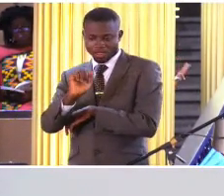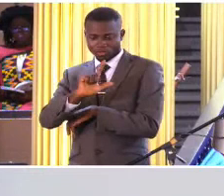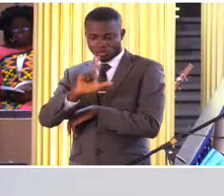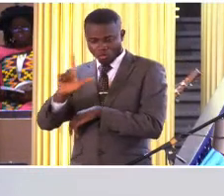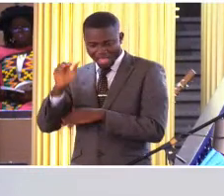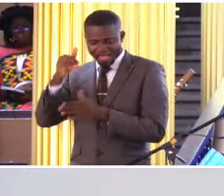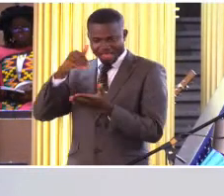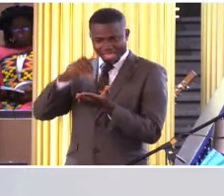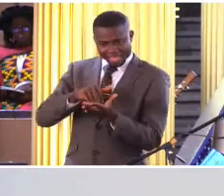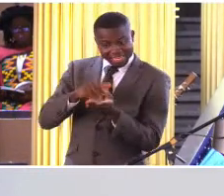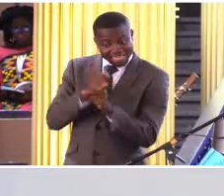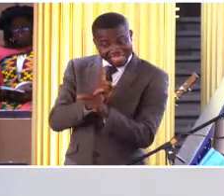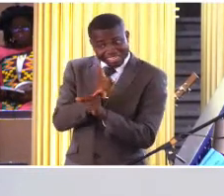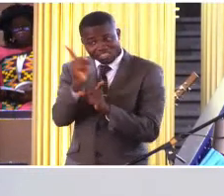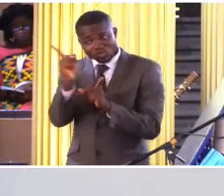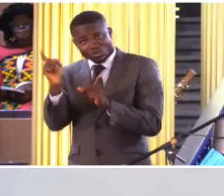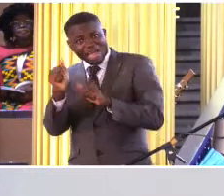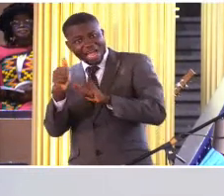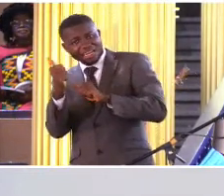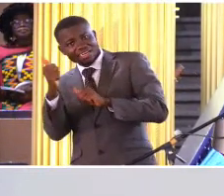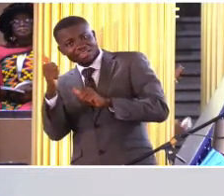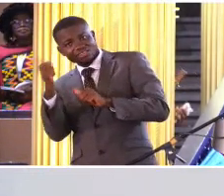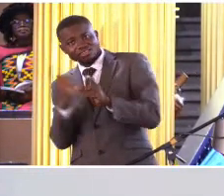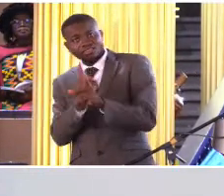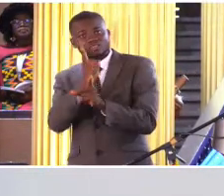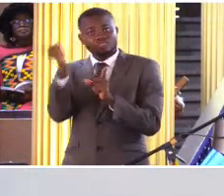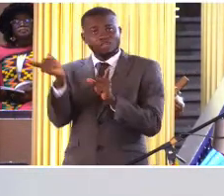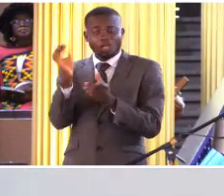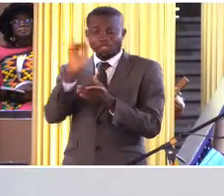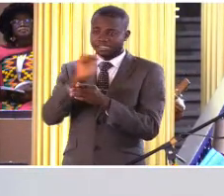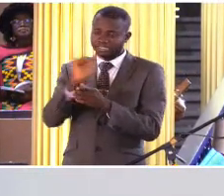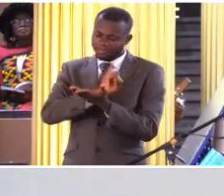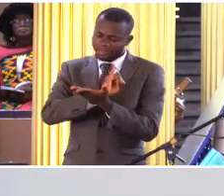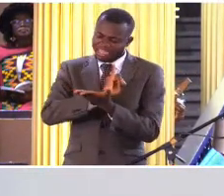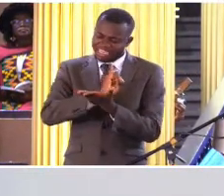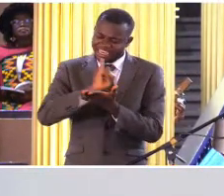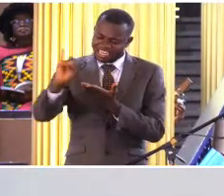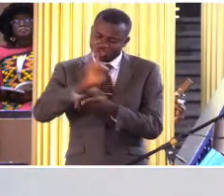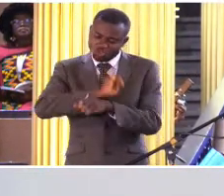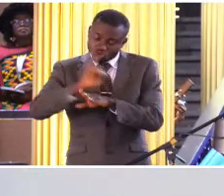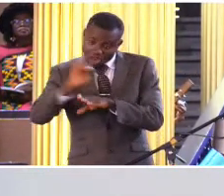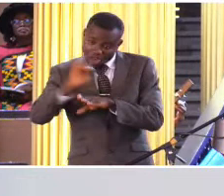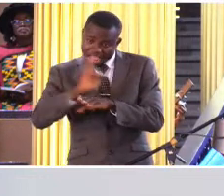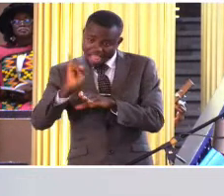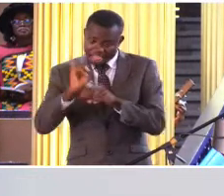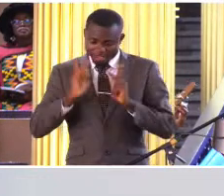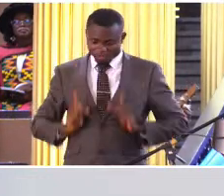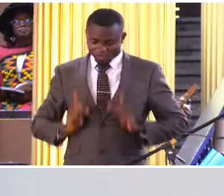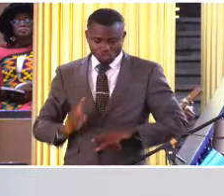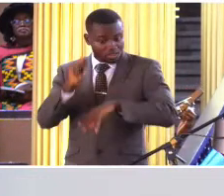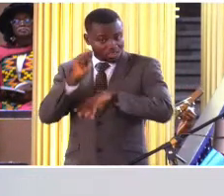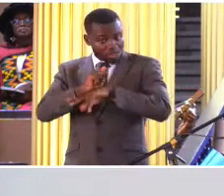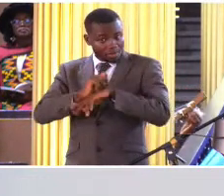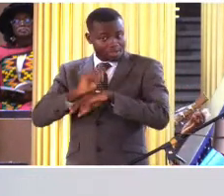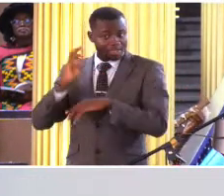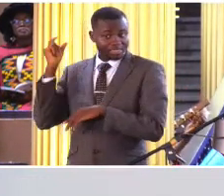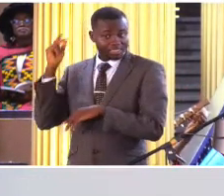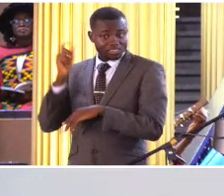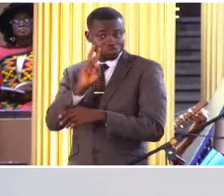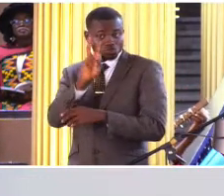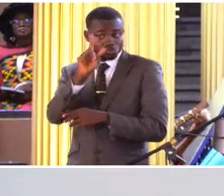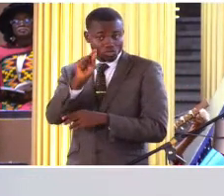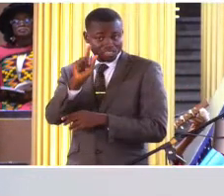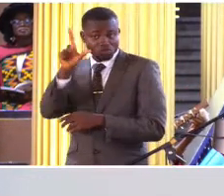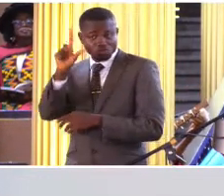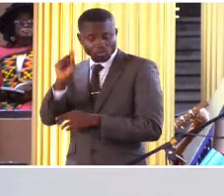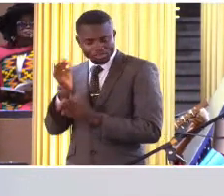disorders, ergonomics, and industrial physiotherapy. Since 2020, he's also served as